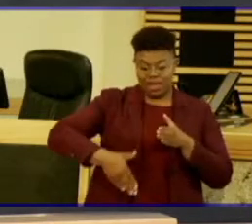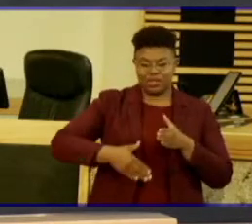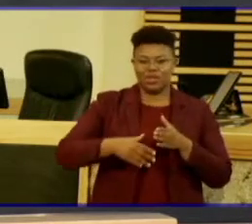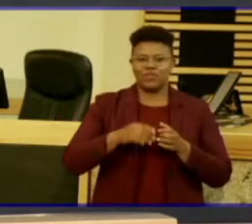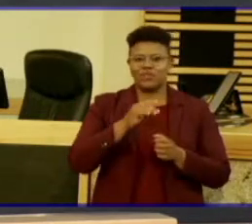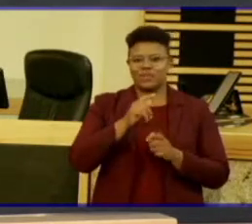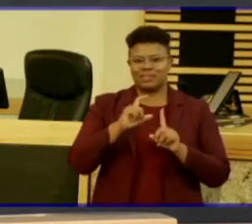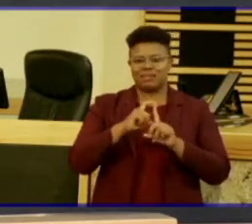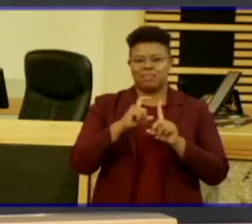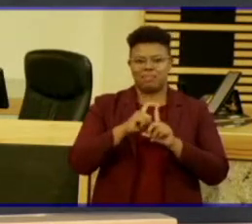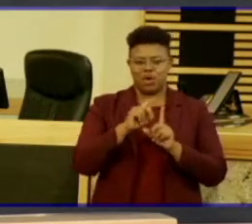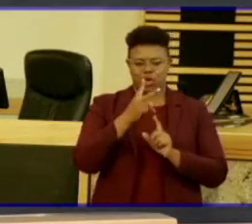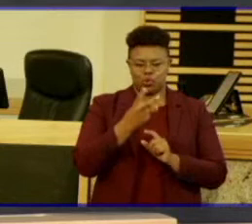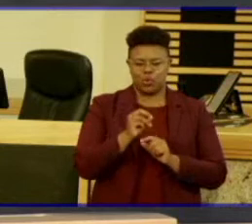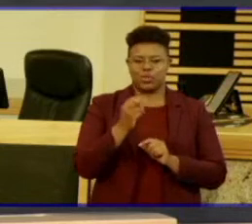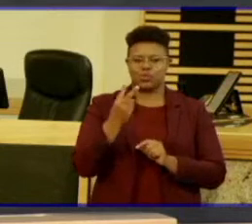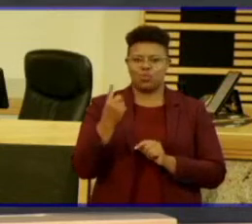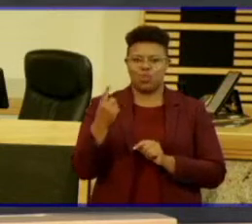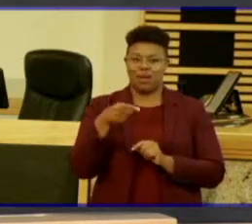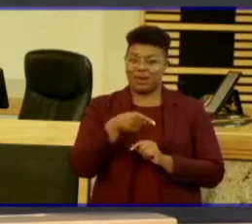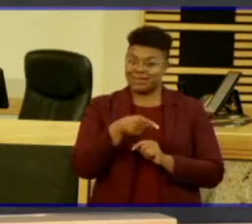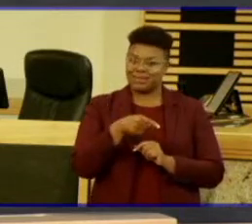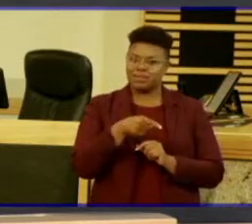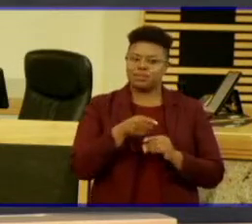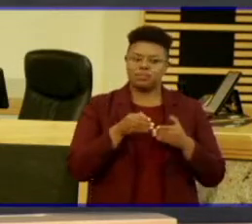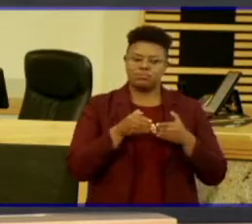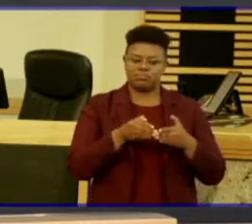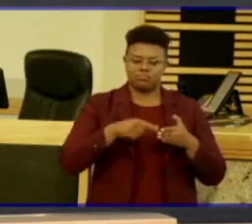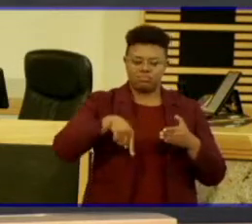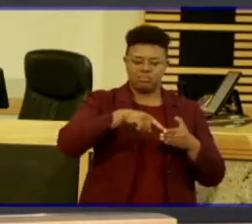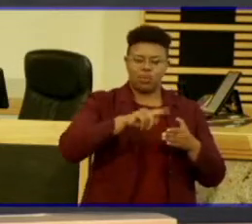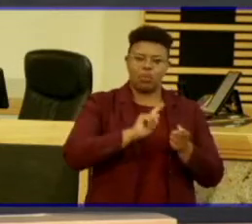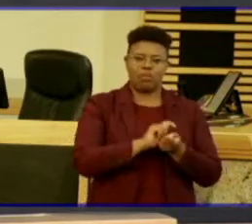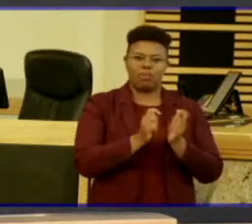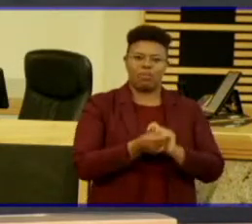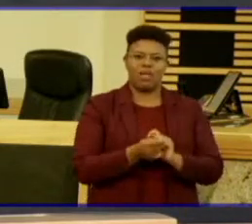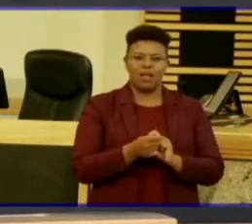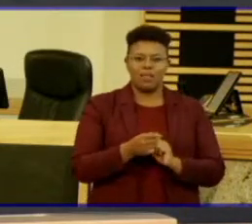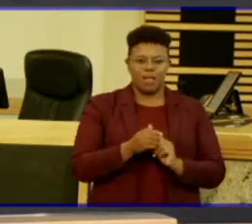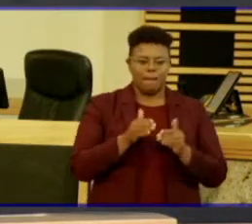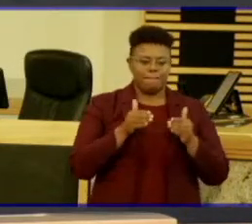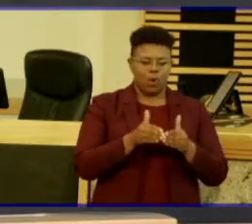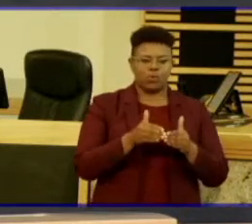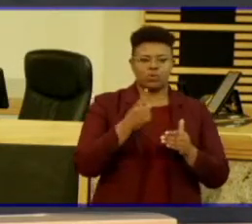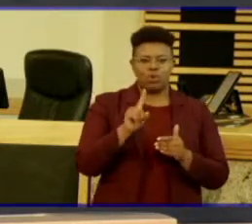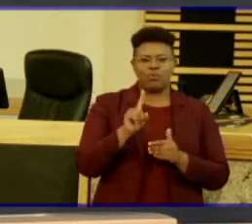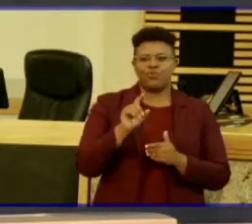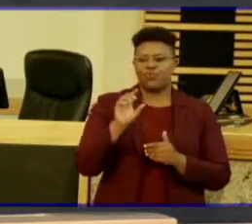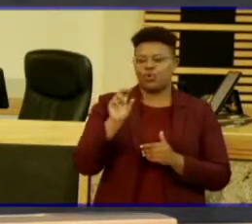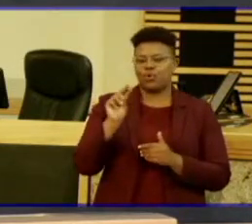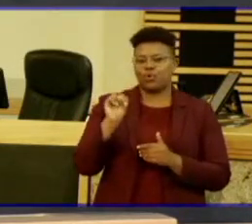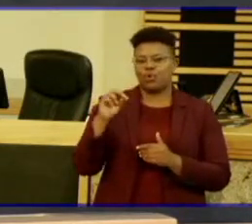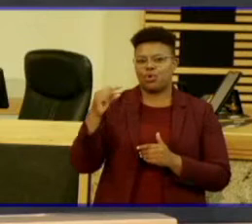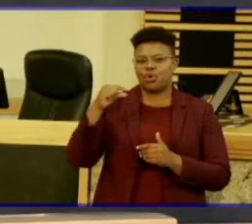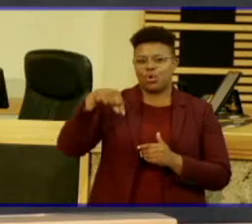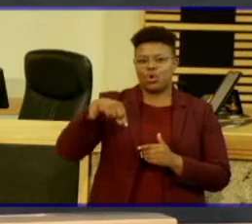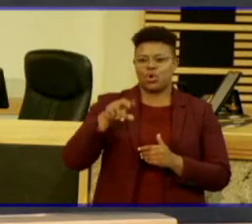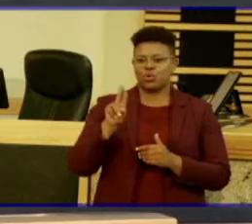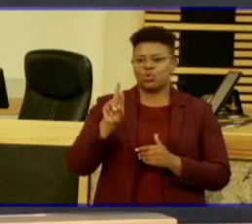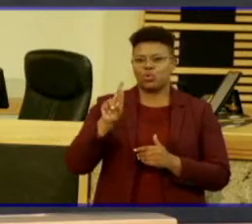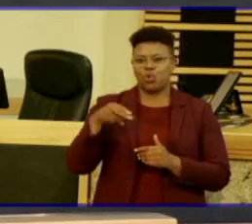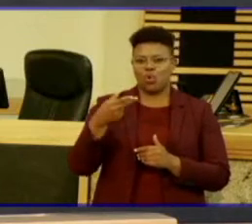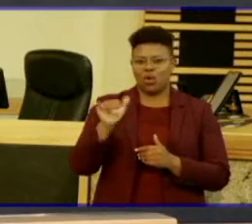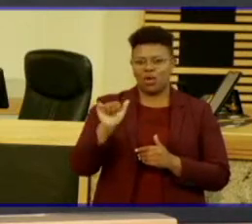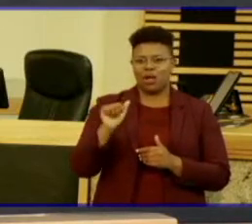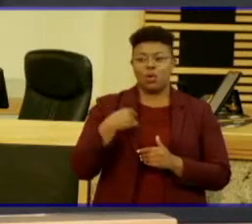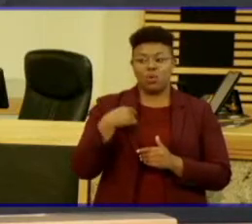the manganese terminal will be relocated to the port of Nguha. Transnet will also initiate a process to identify